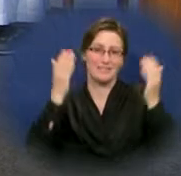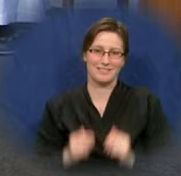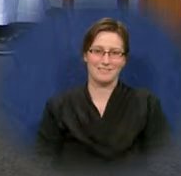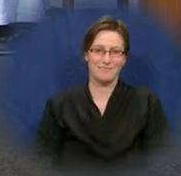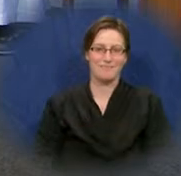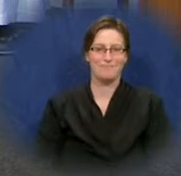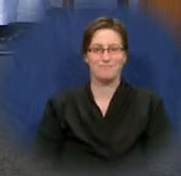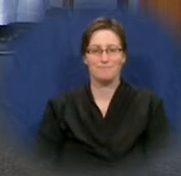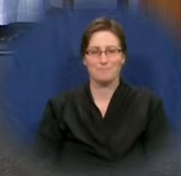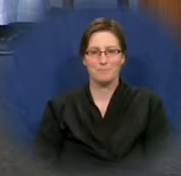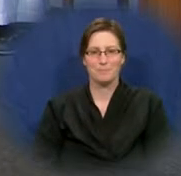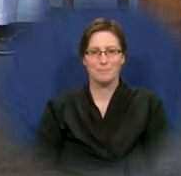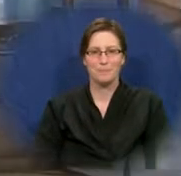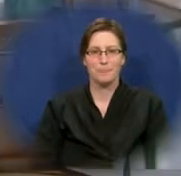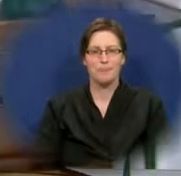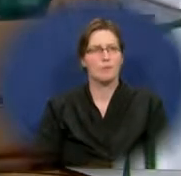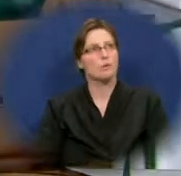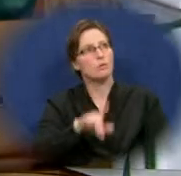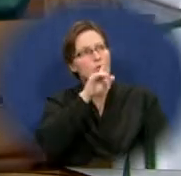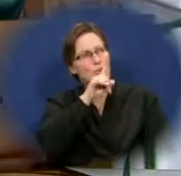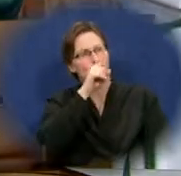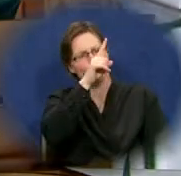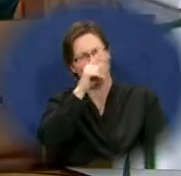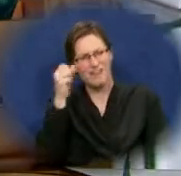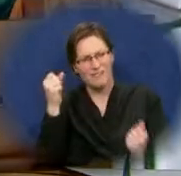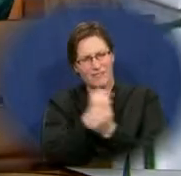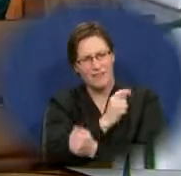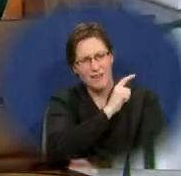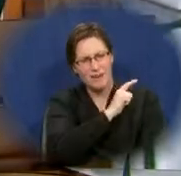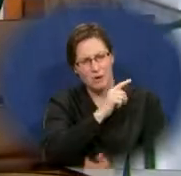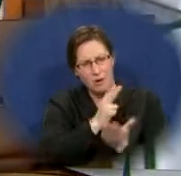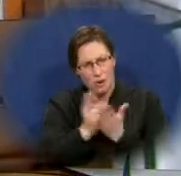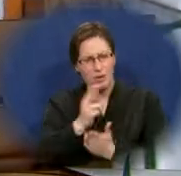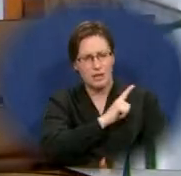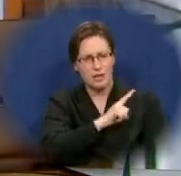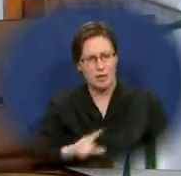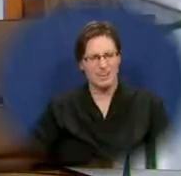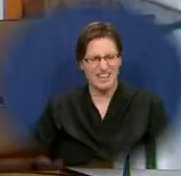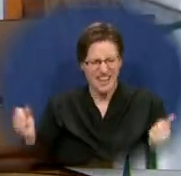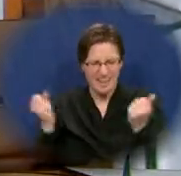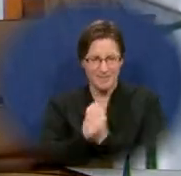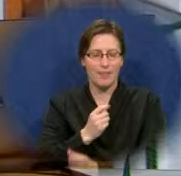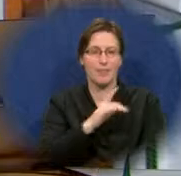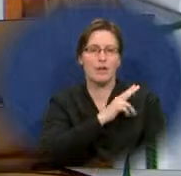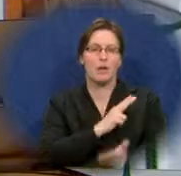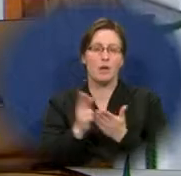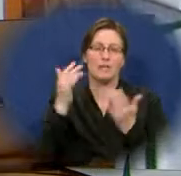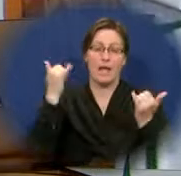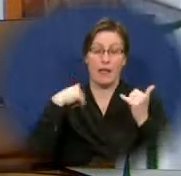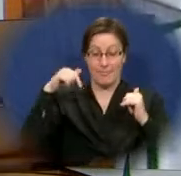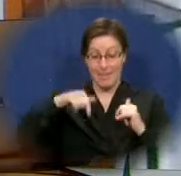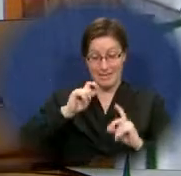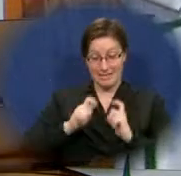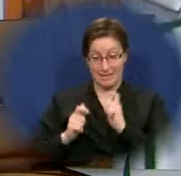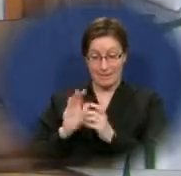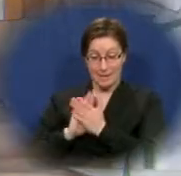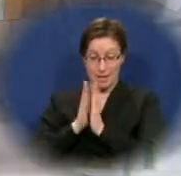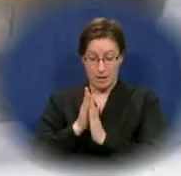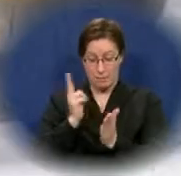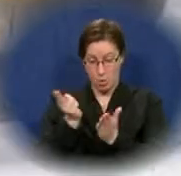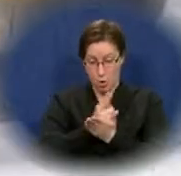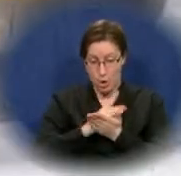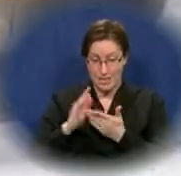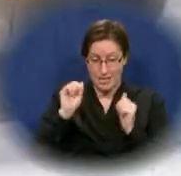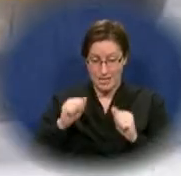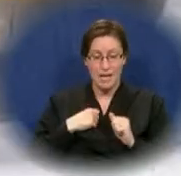You are indeed holy, O Lord, the fount of all holiness. Make holy, therefore, these gifts, we pray, by sending